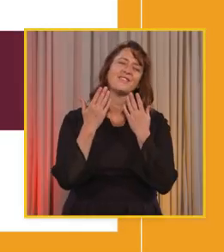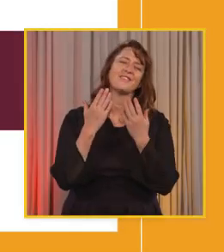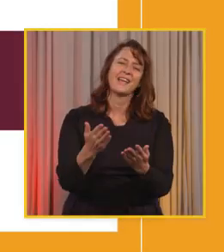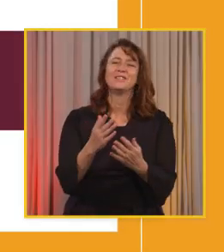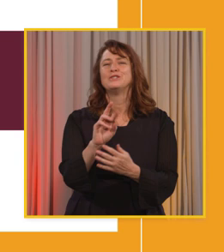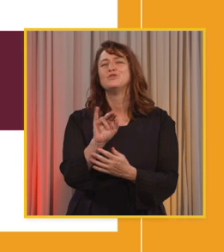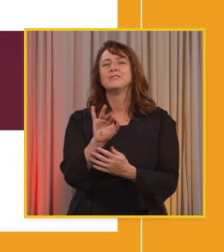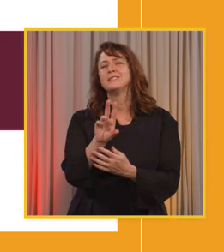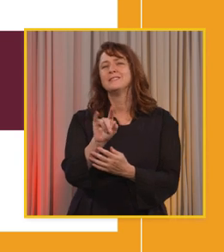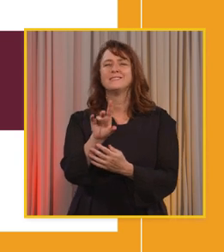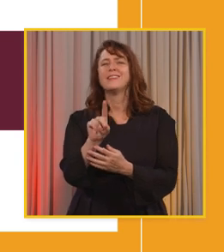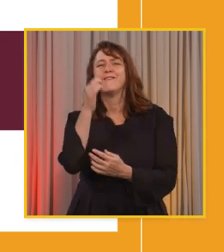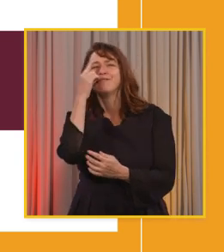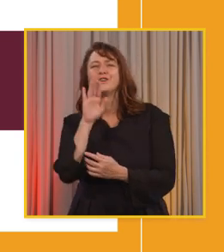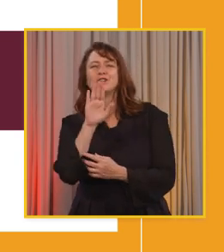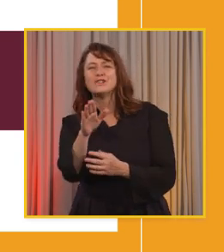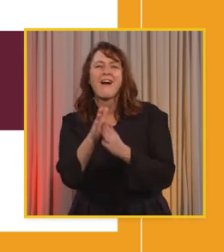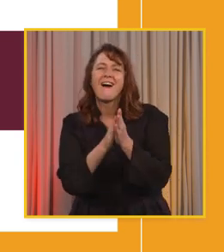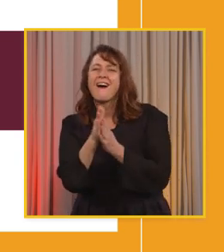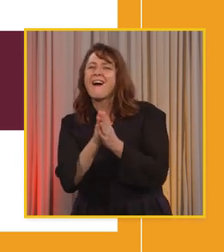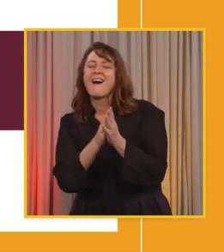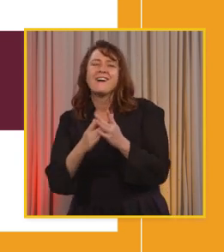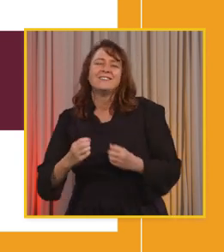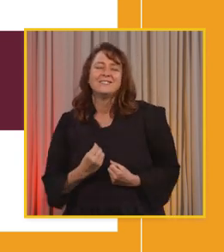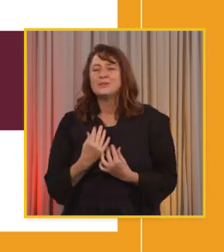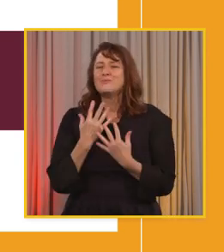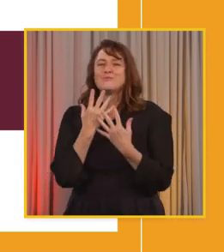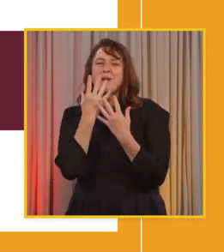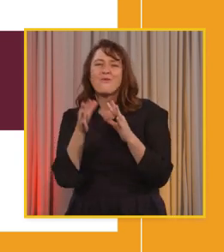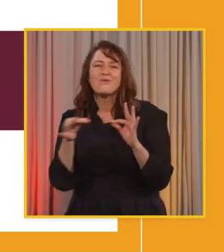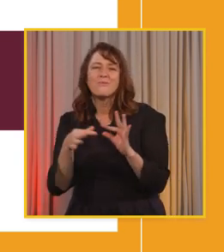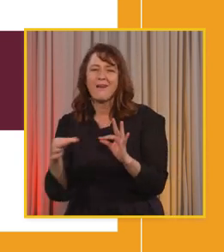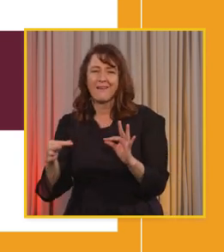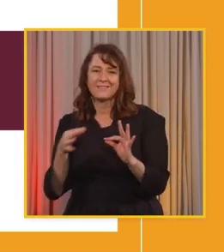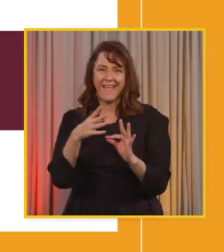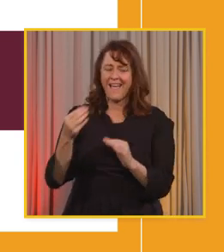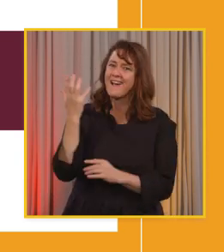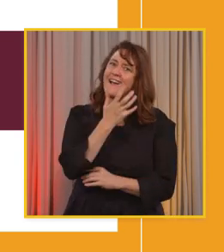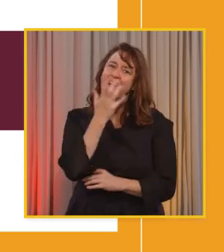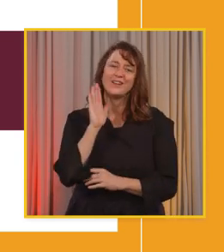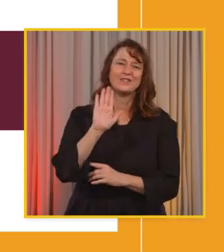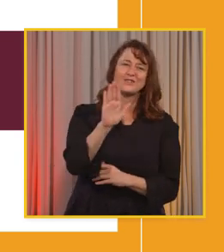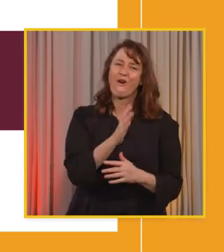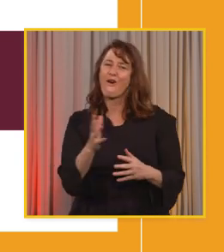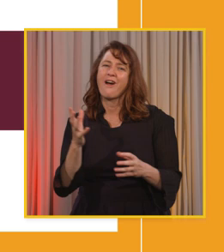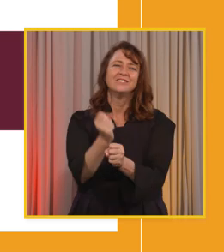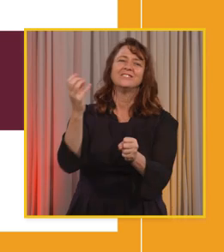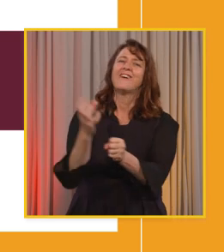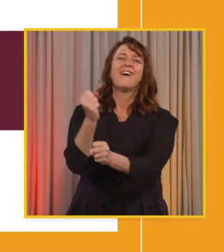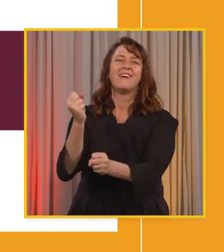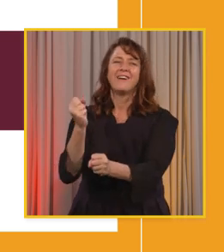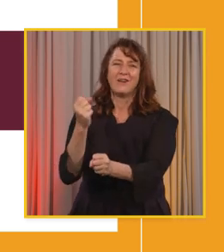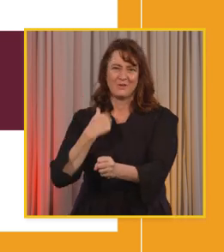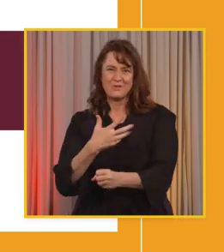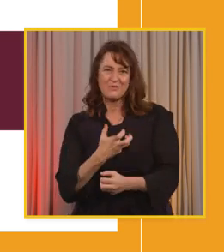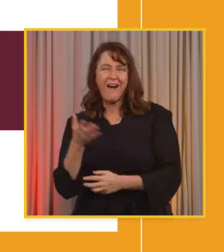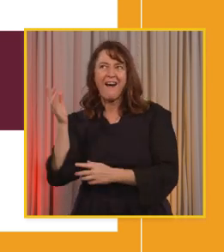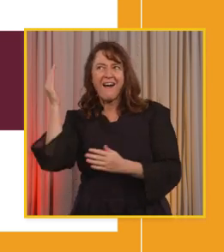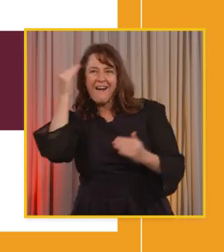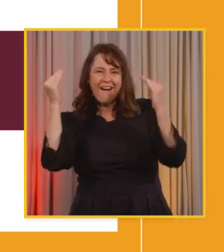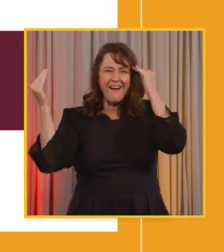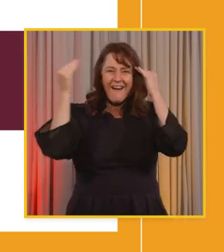Thank you, Trinidad, for your inspiring remarks. Congratulations on your tremendous academic